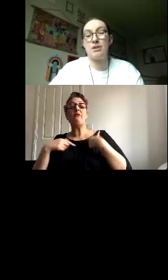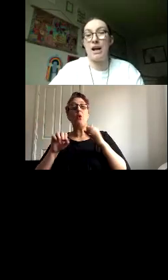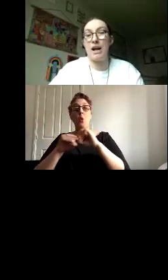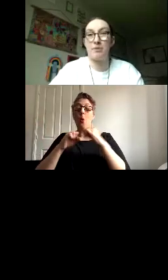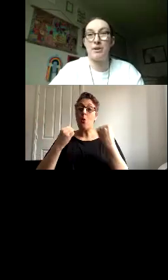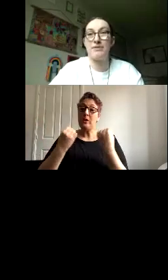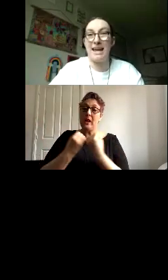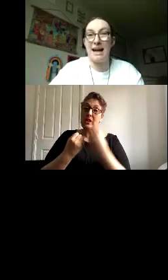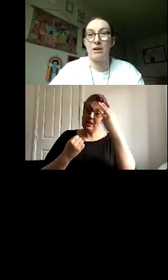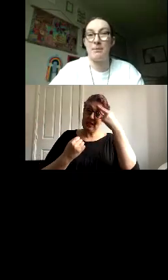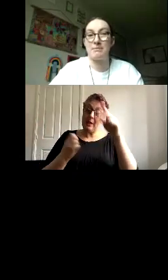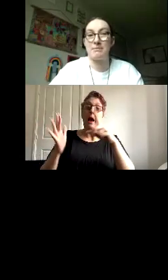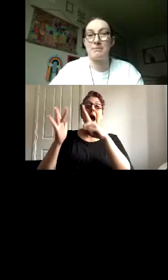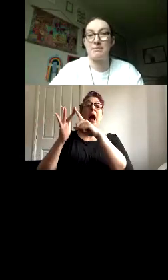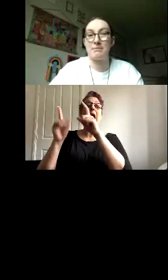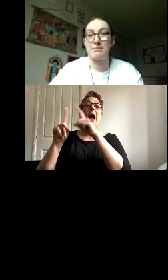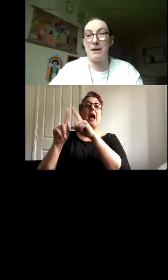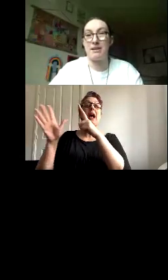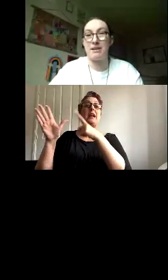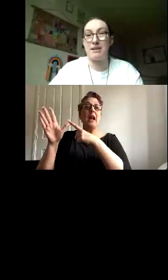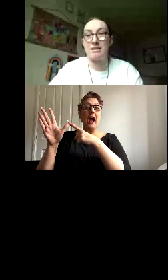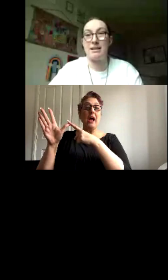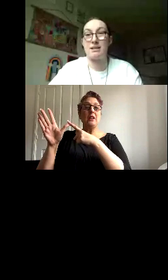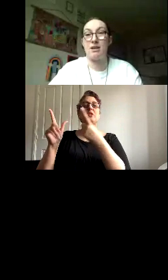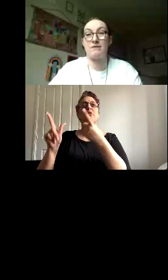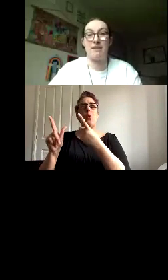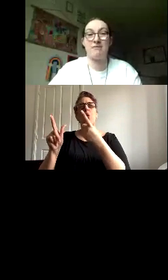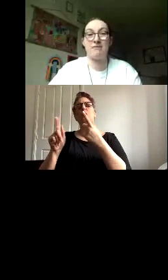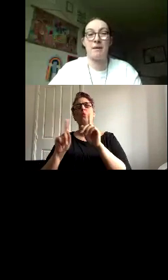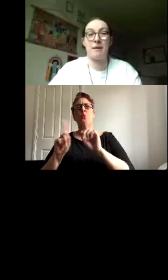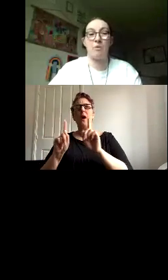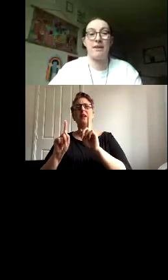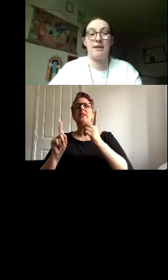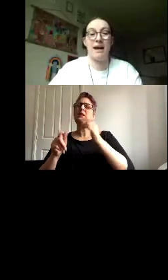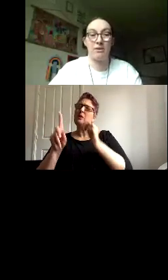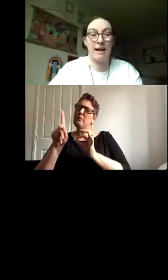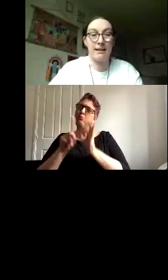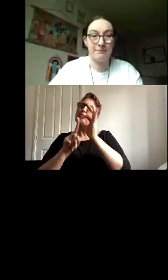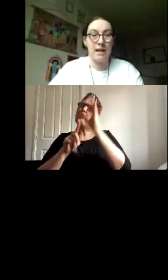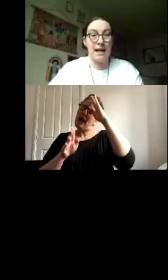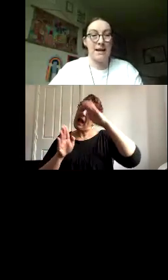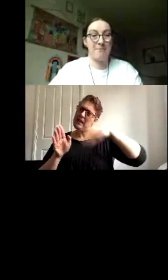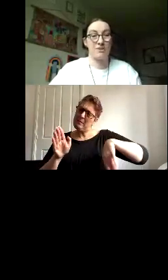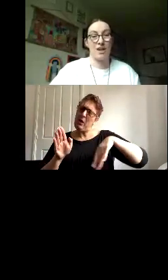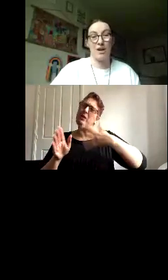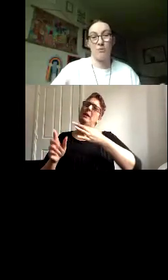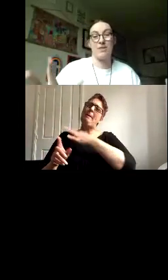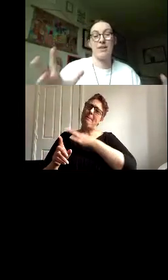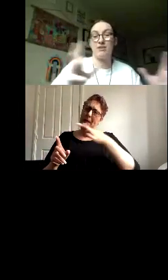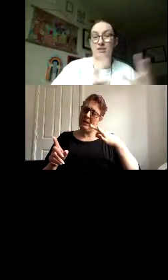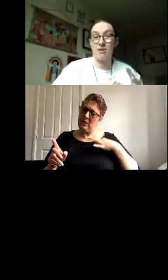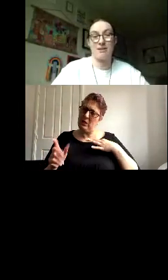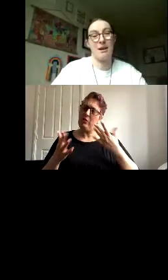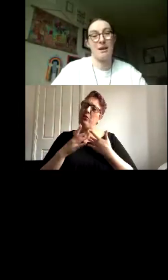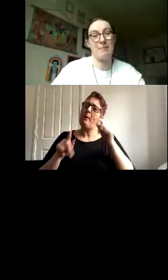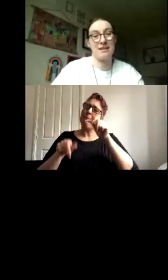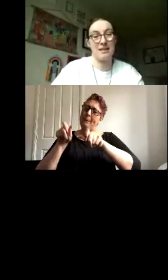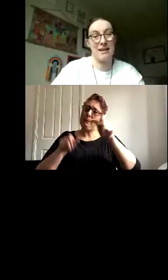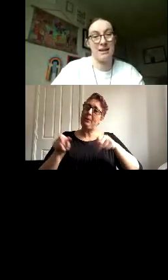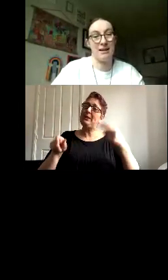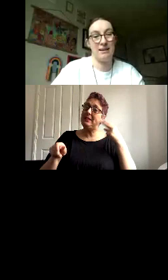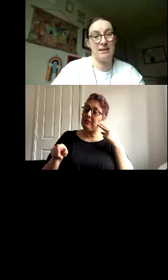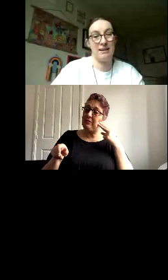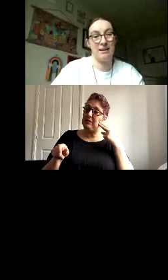to improve the outcomes and experiences of deaf people within healthcare. So with those two things